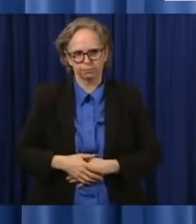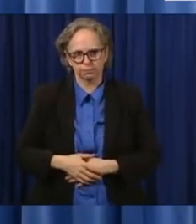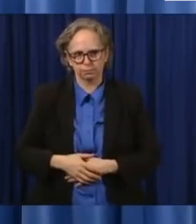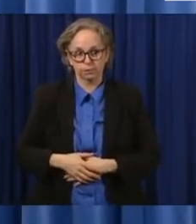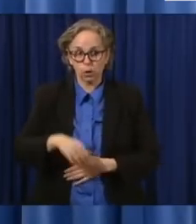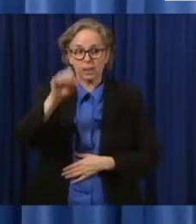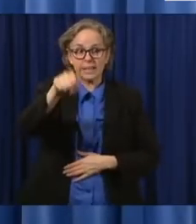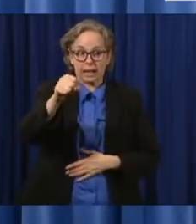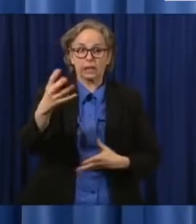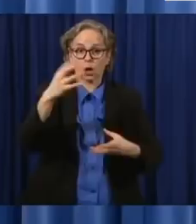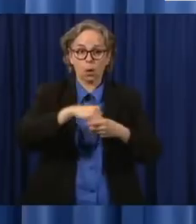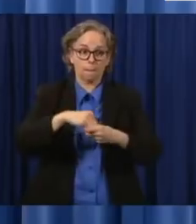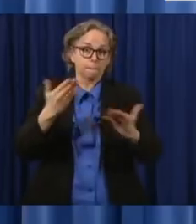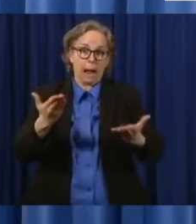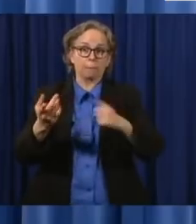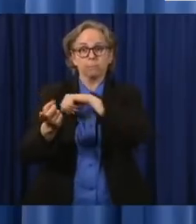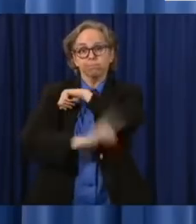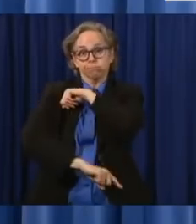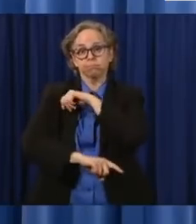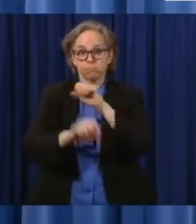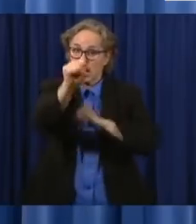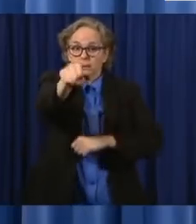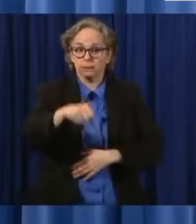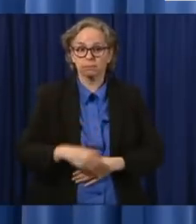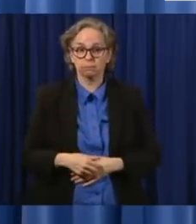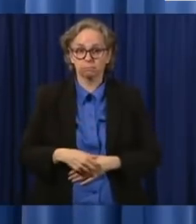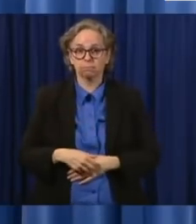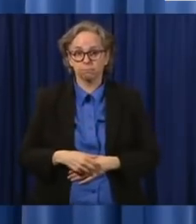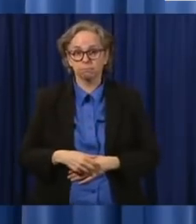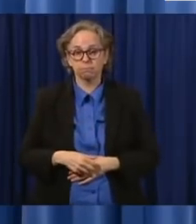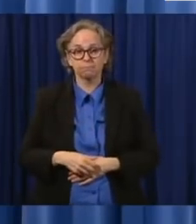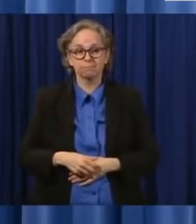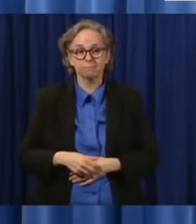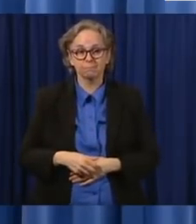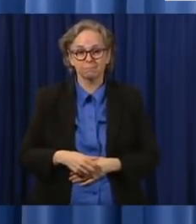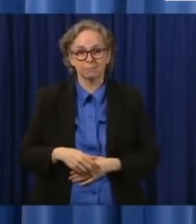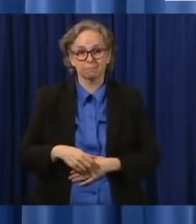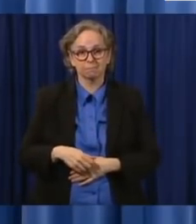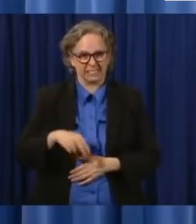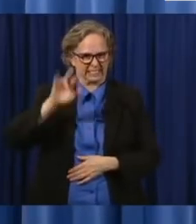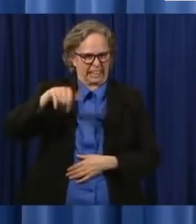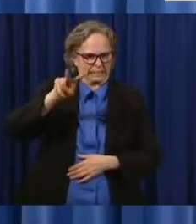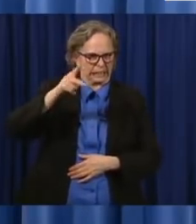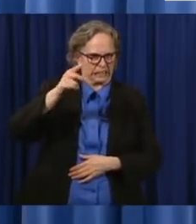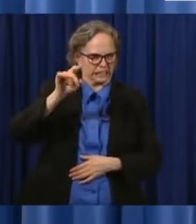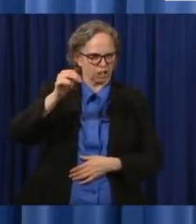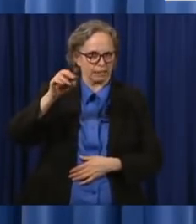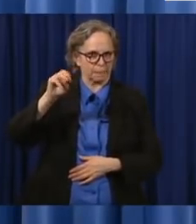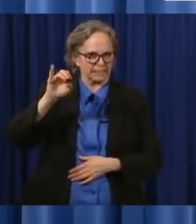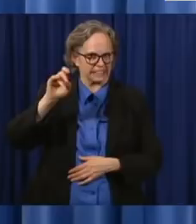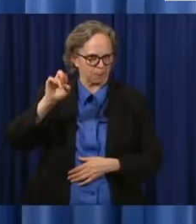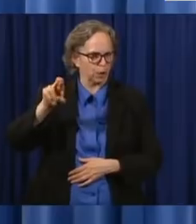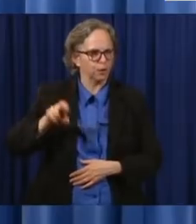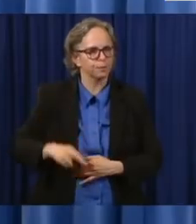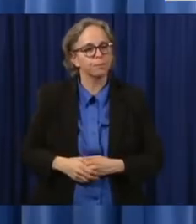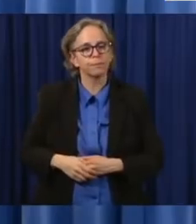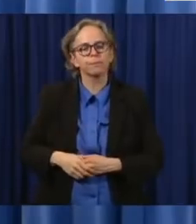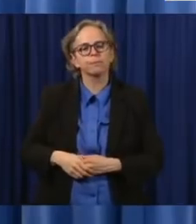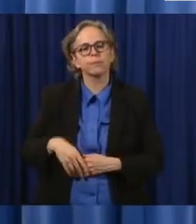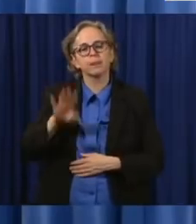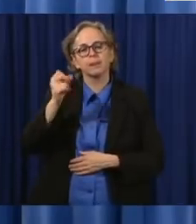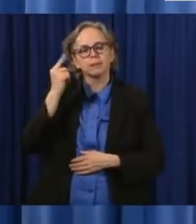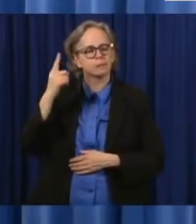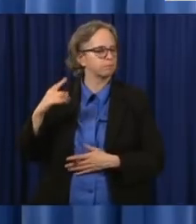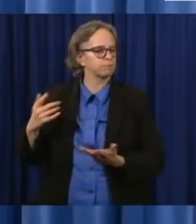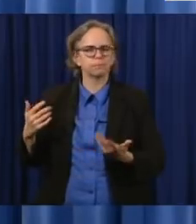penalties, potential penalties. I mean, look, this has not been, we have not looked to be charging people with